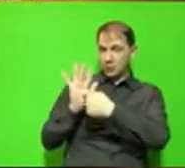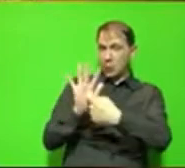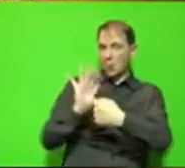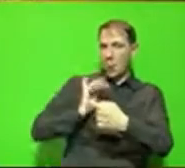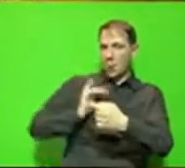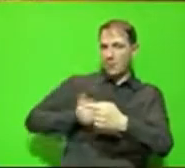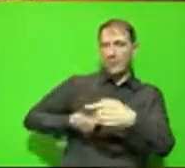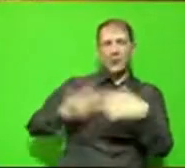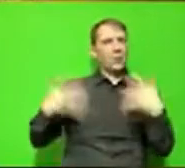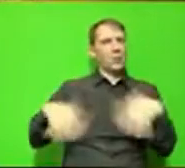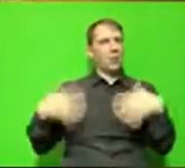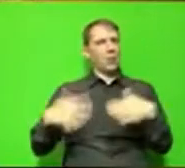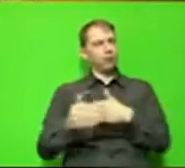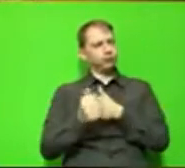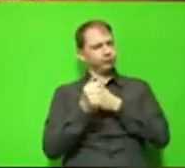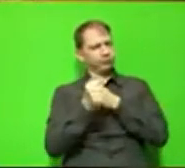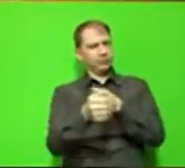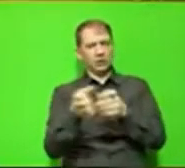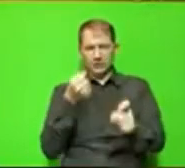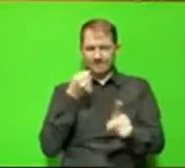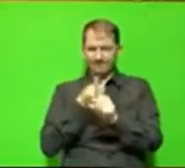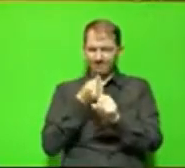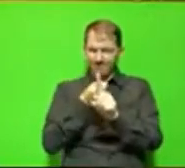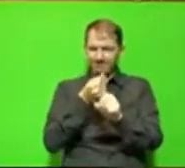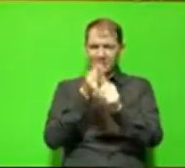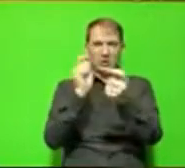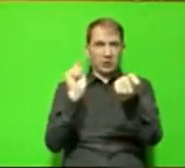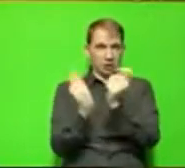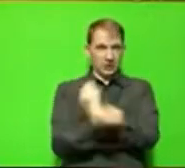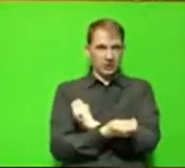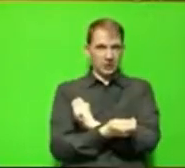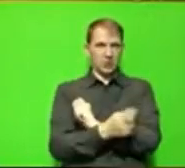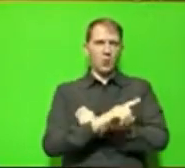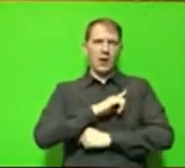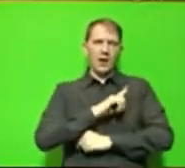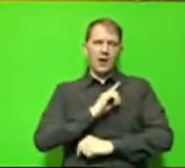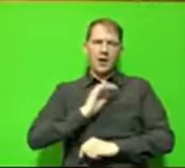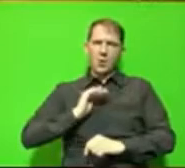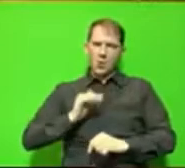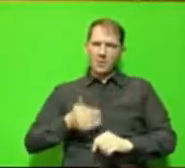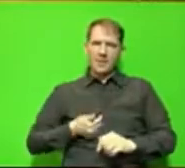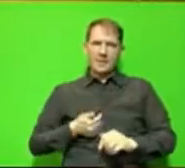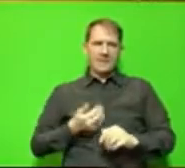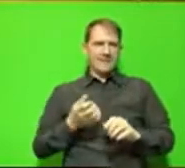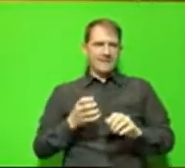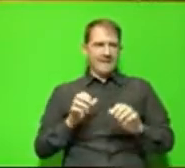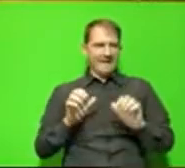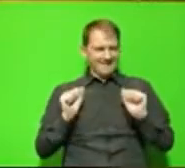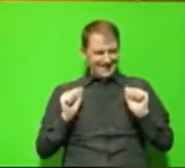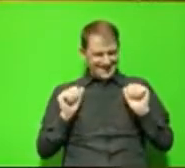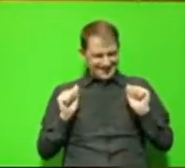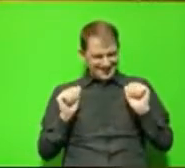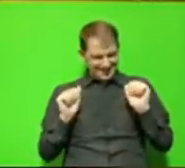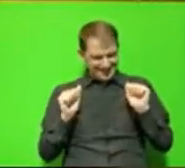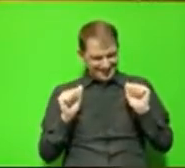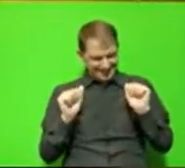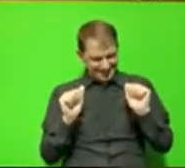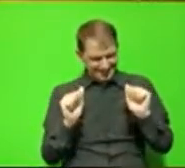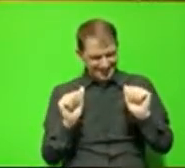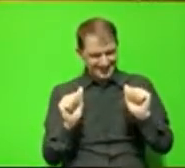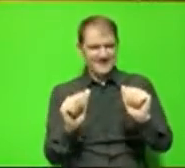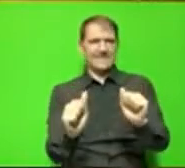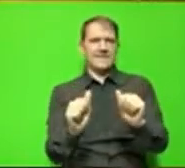change. Our resilience, wisdom and courage have transformed our societies such as South Africa